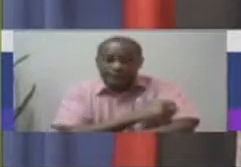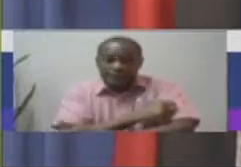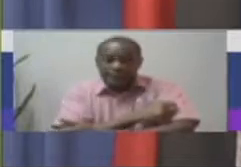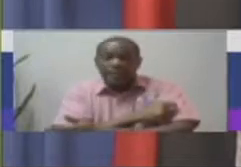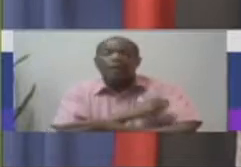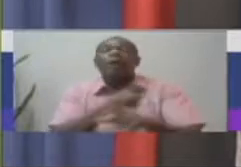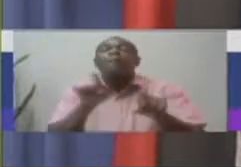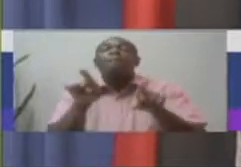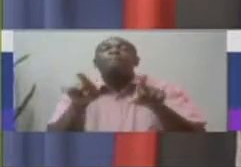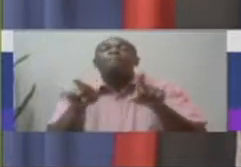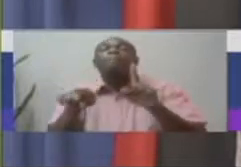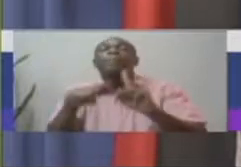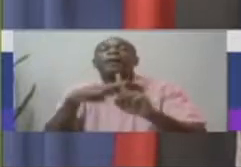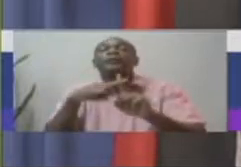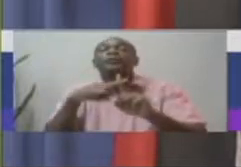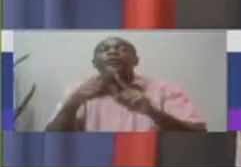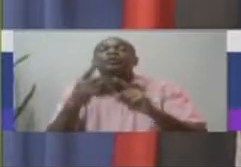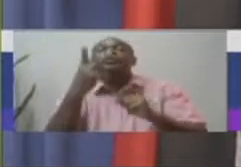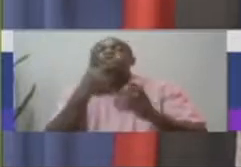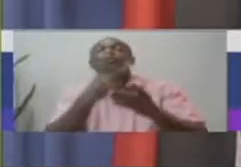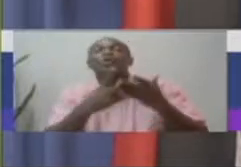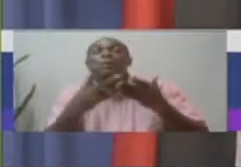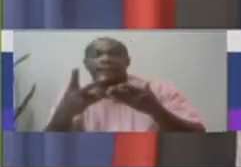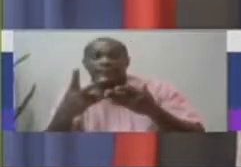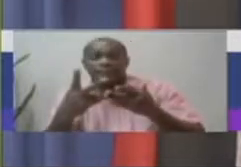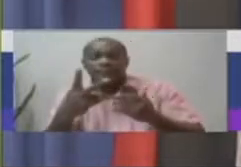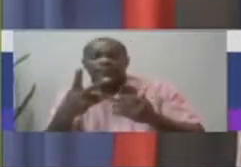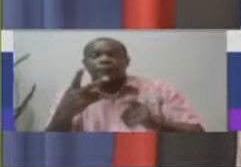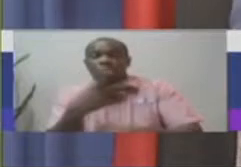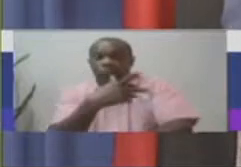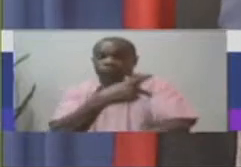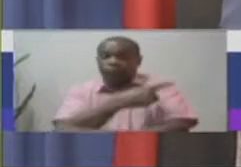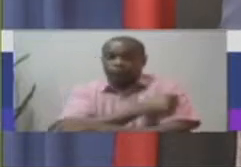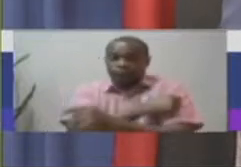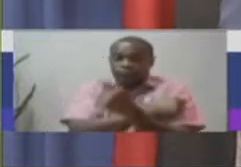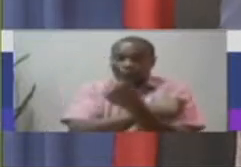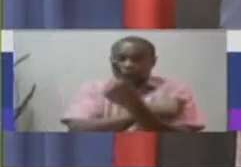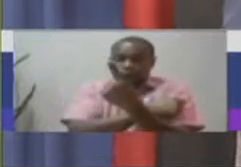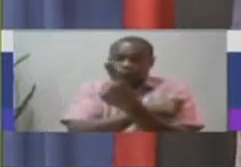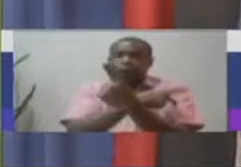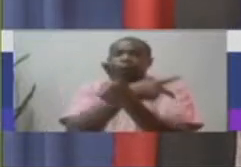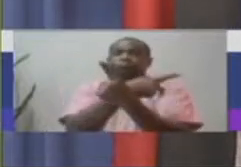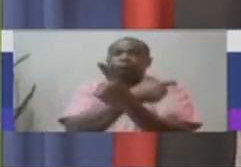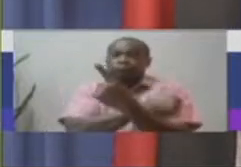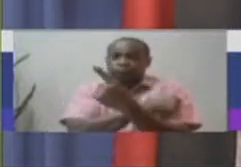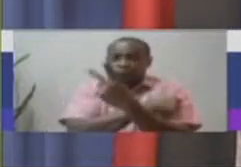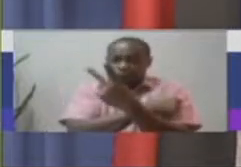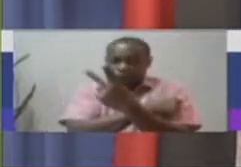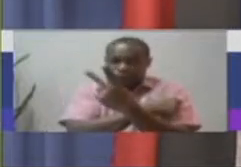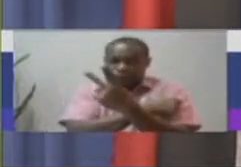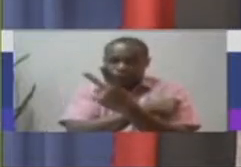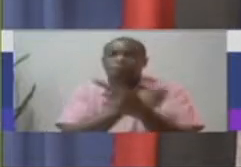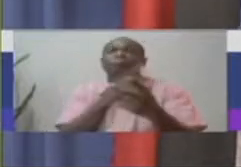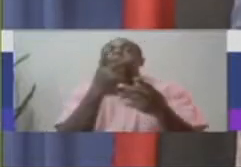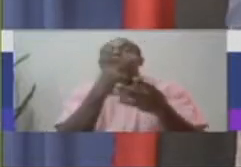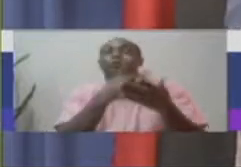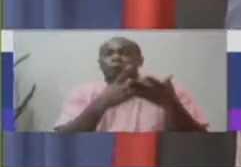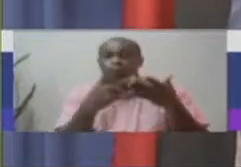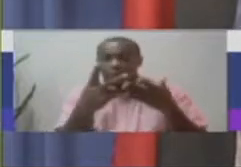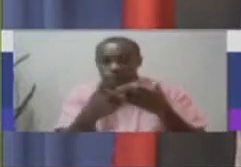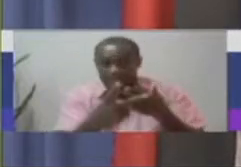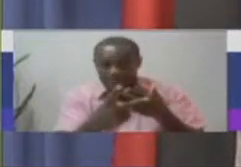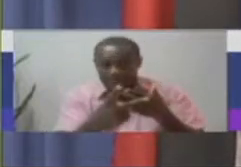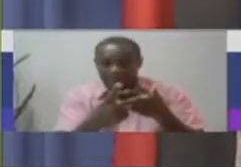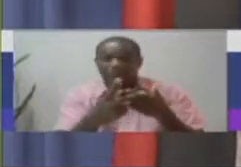was applied. Such a person who is a citizen or resident in Trinidad and Tobago,